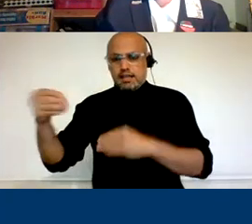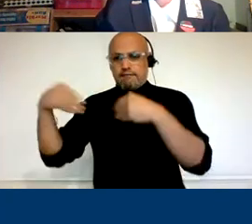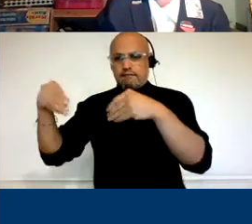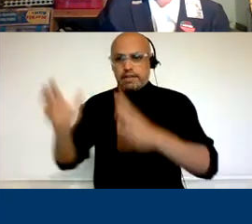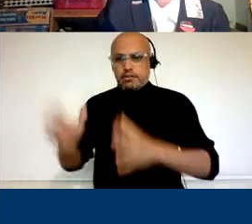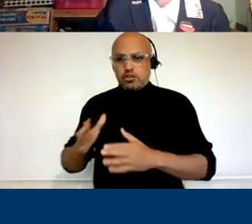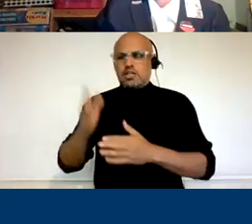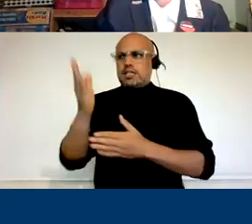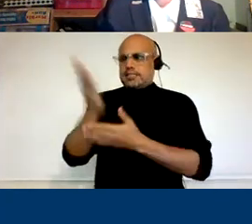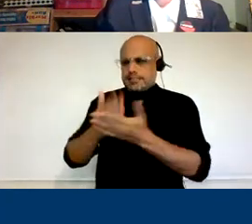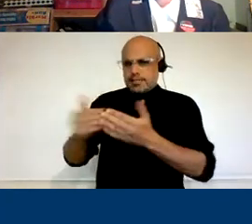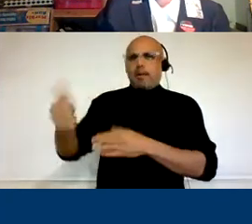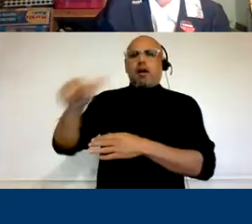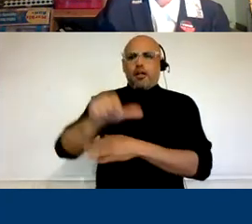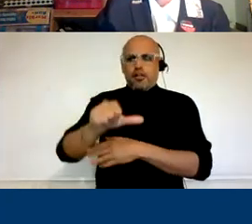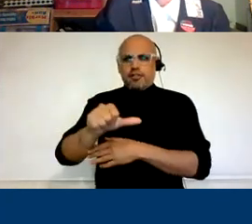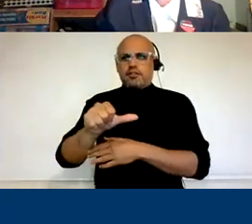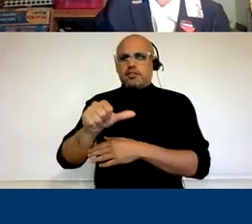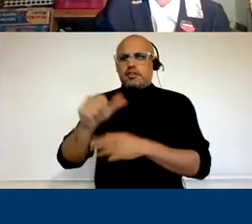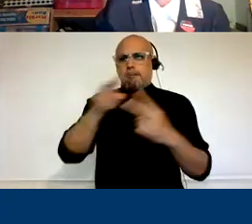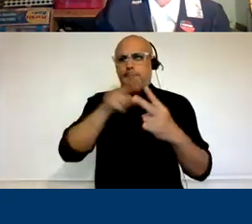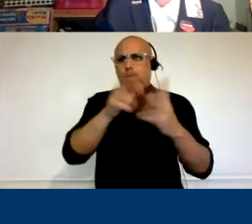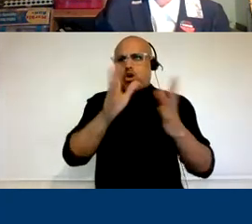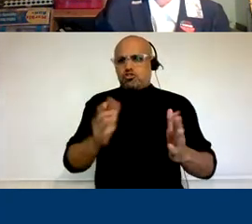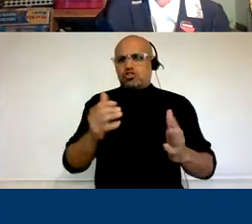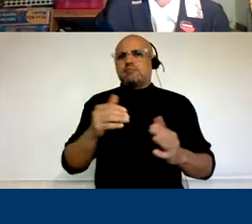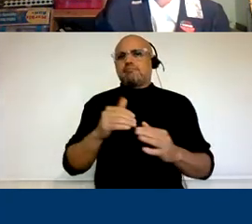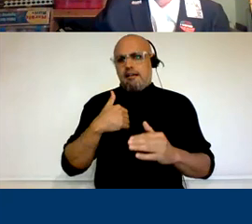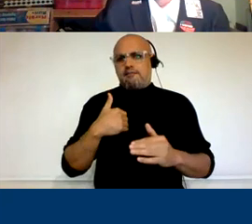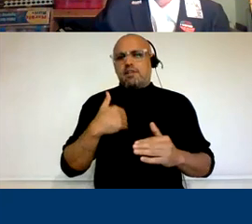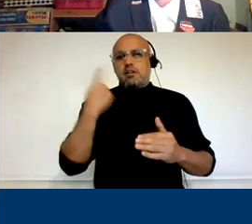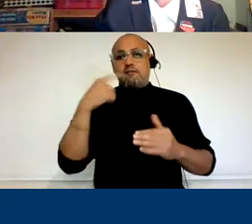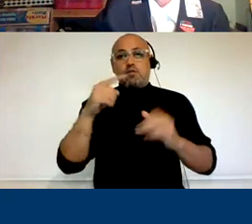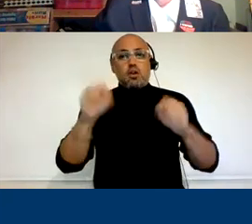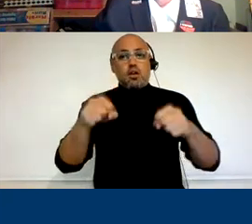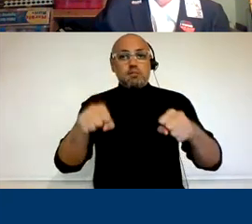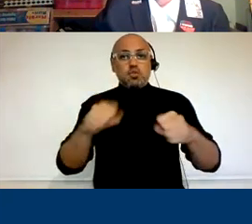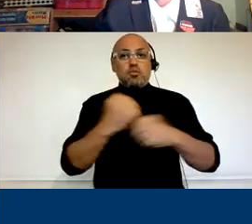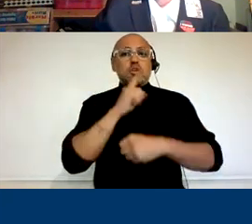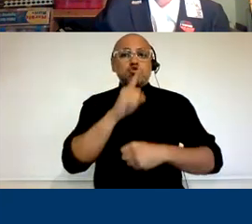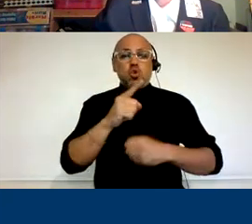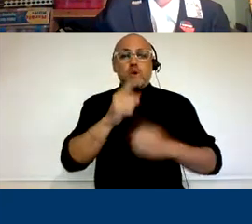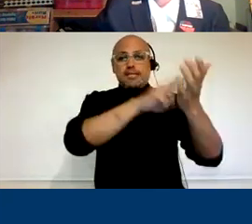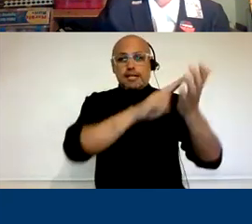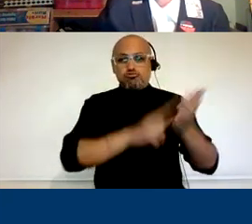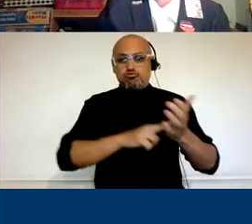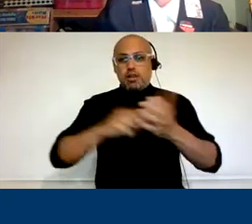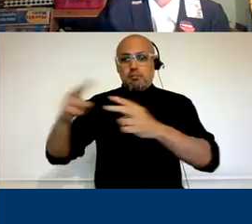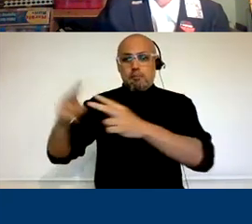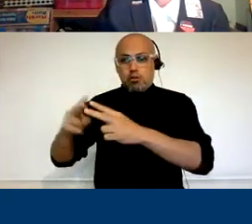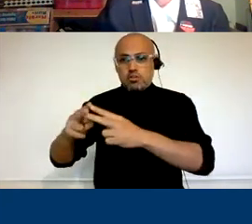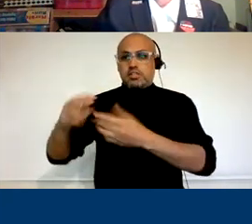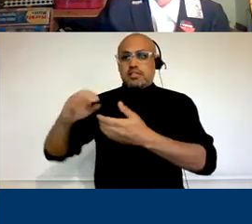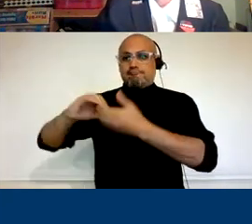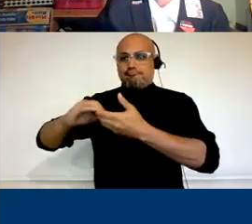with some other partnership across to be able to secure contracts, partnership, and agreement